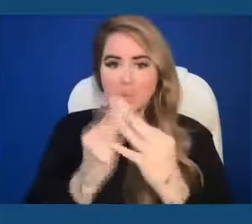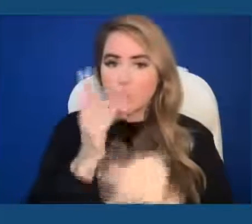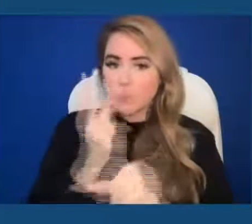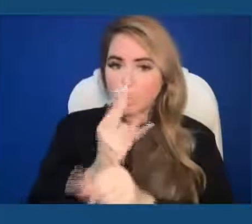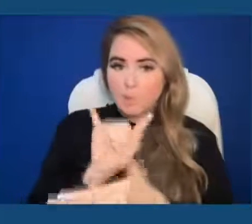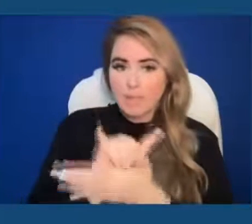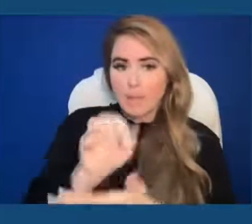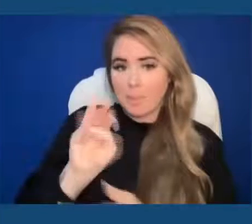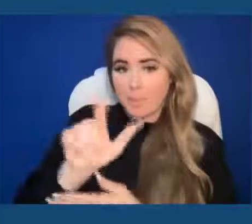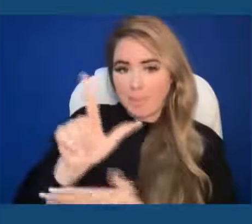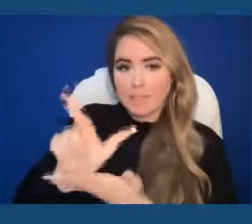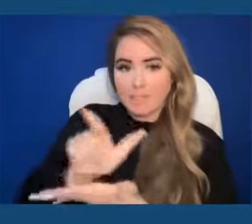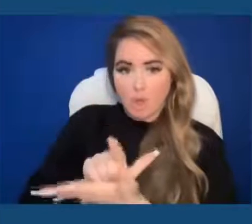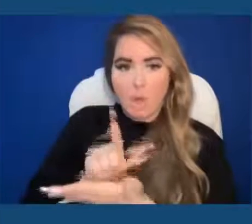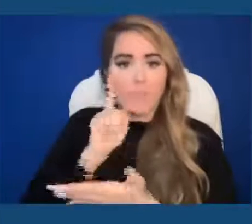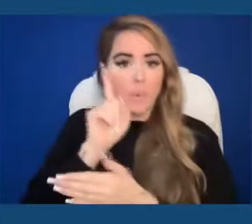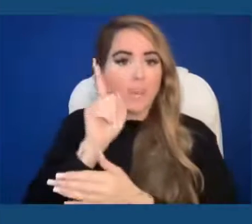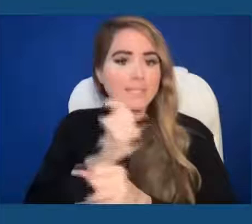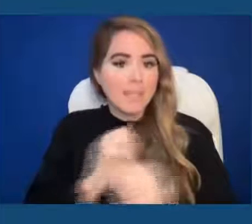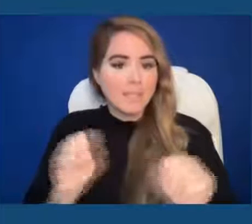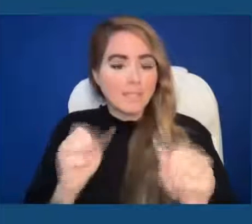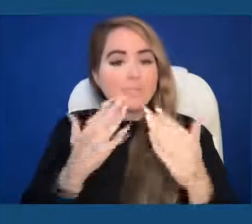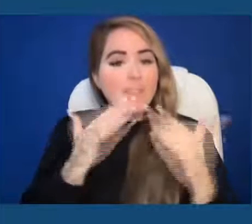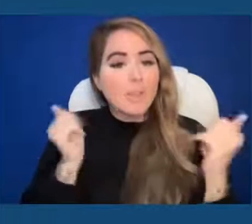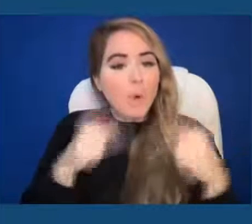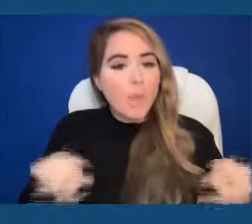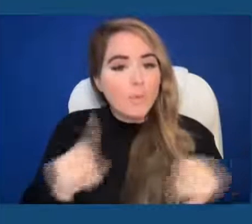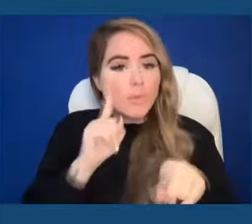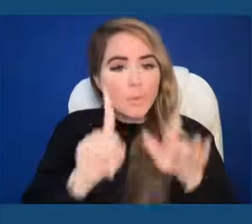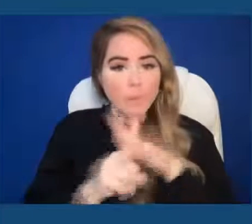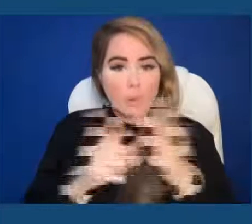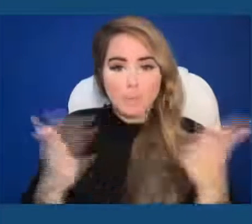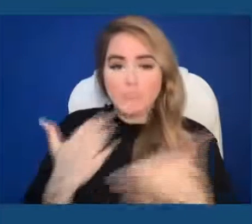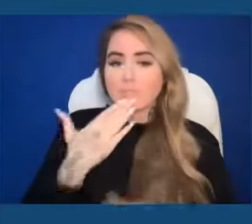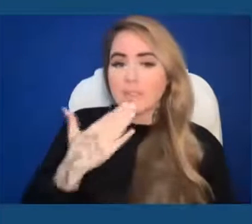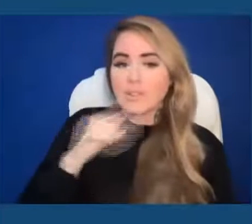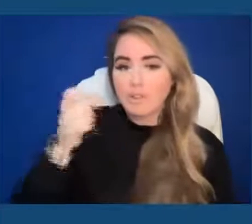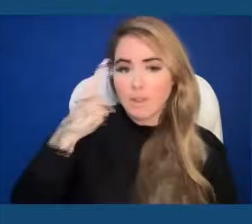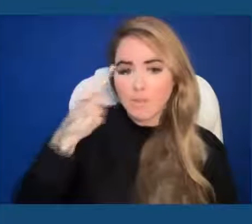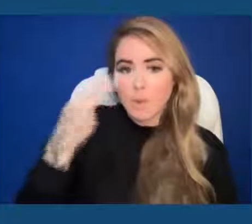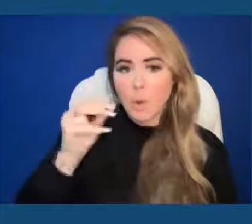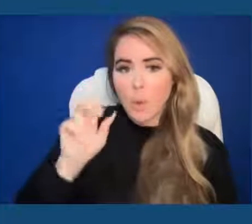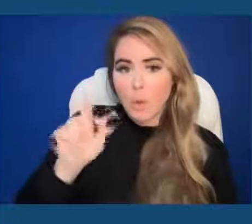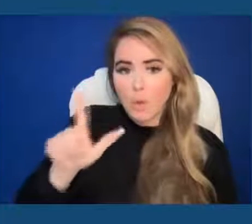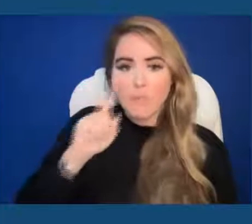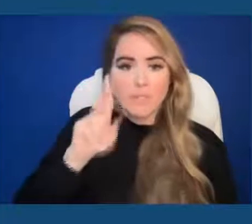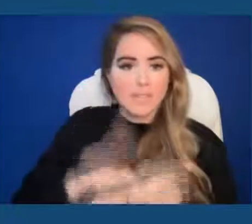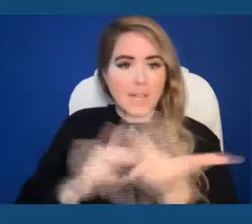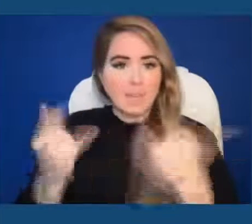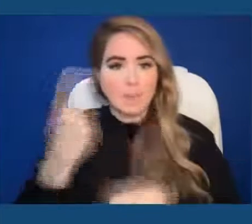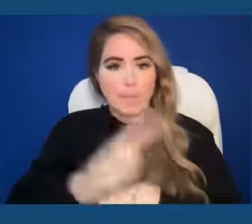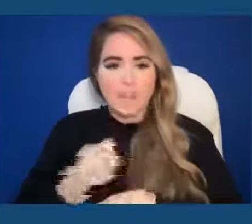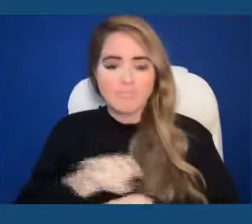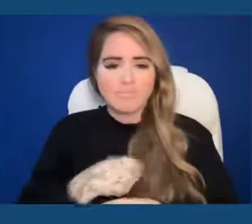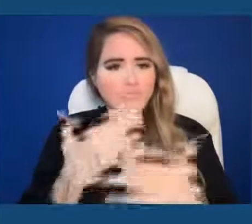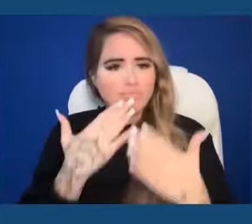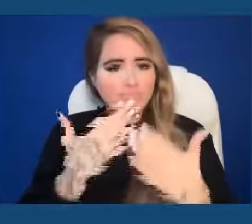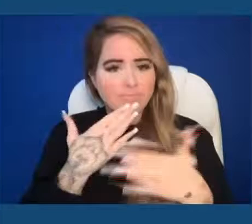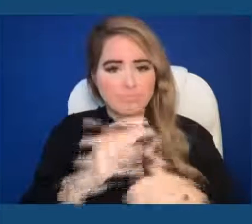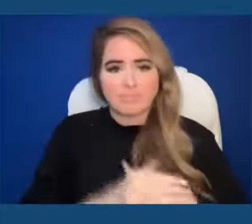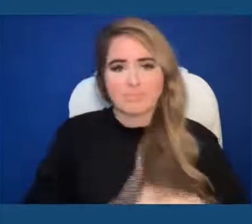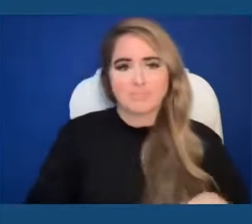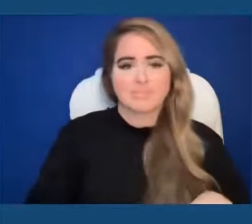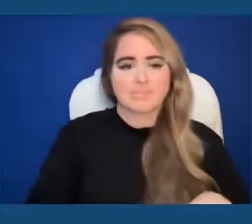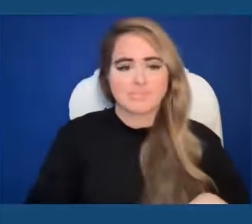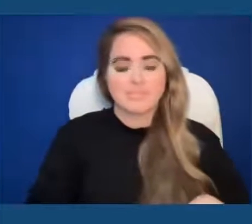Thank you all for being here. And again, thank you, Governor Hochul, for signing Melanie's Law today. We are forever grateful.